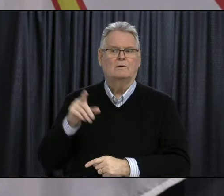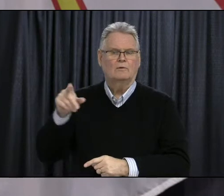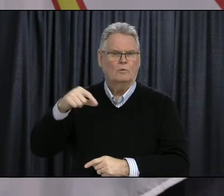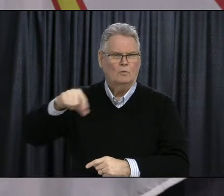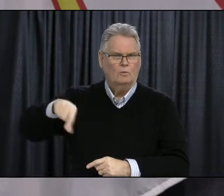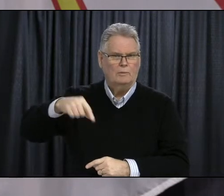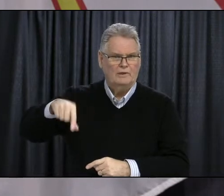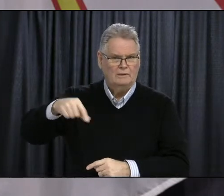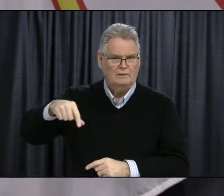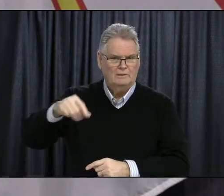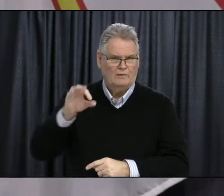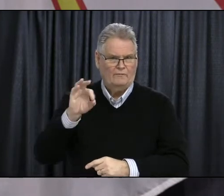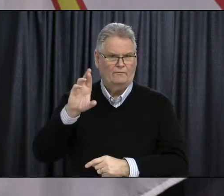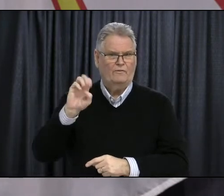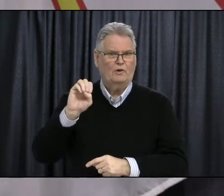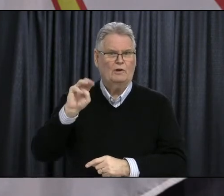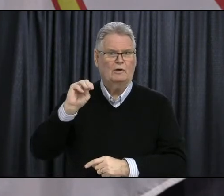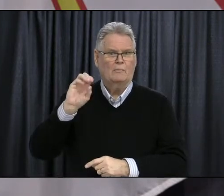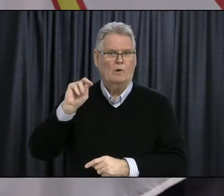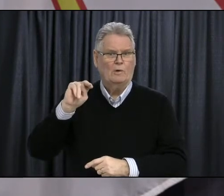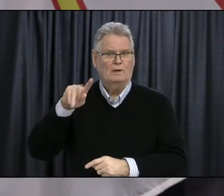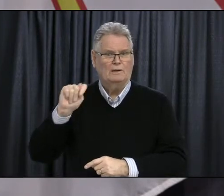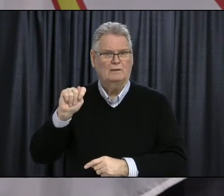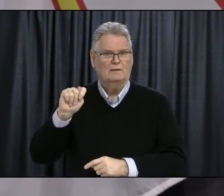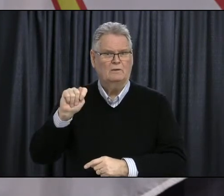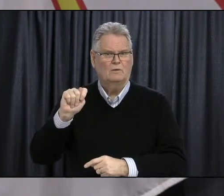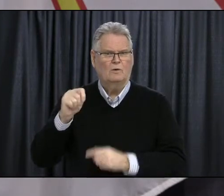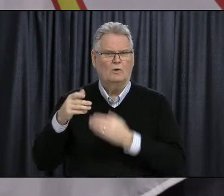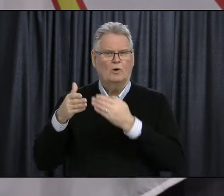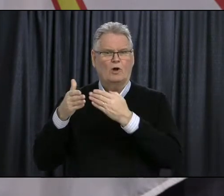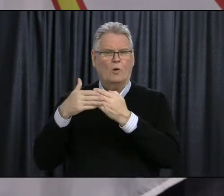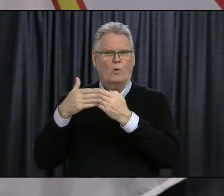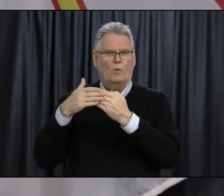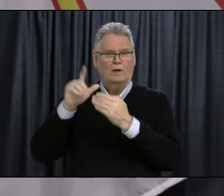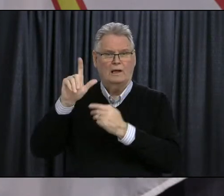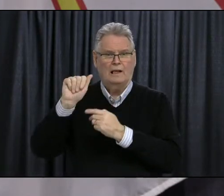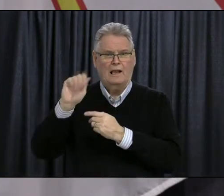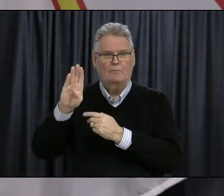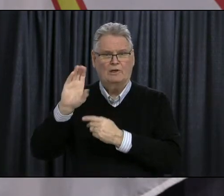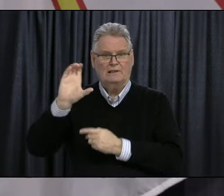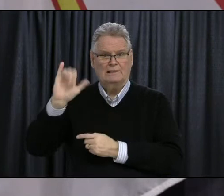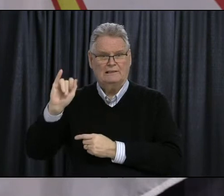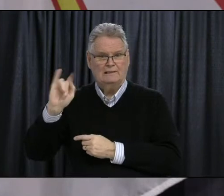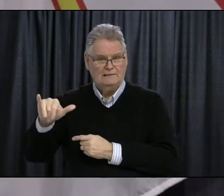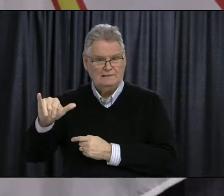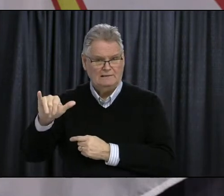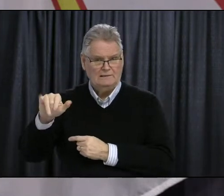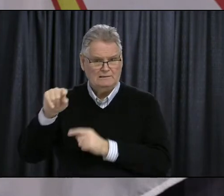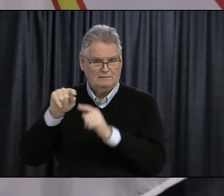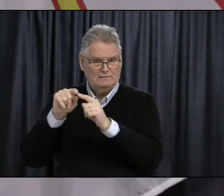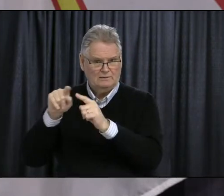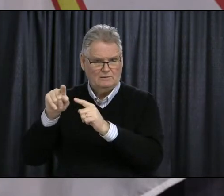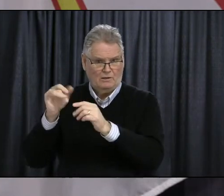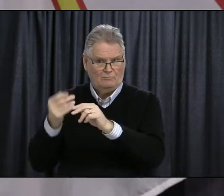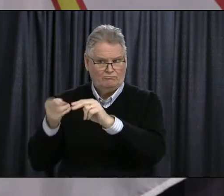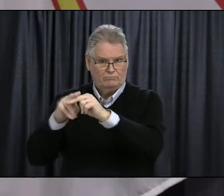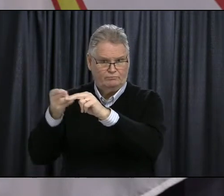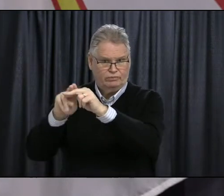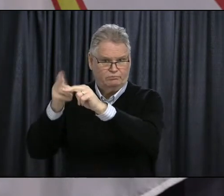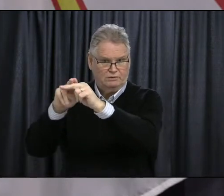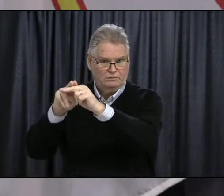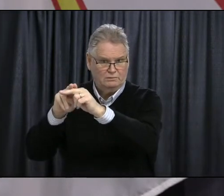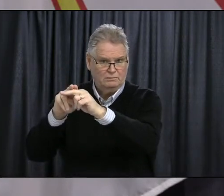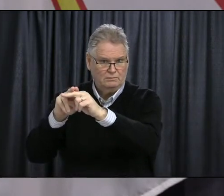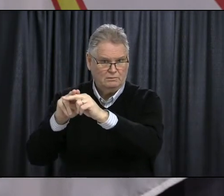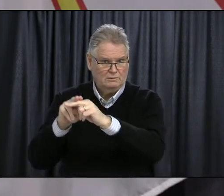to cases in Quebec, certainly we're in contact with public health officials in Quebec, and when they have cases that